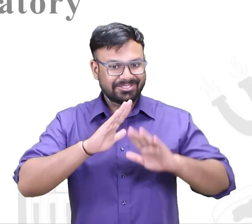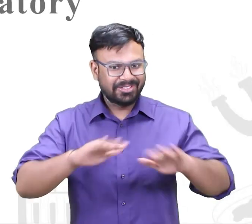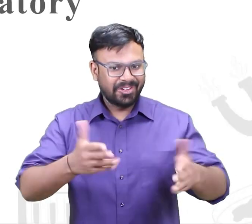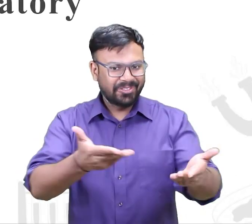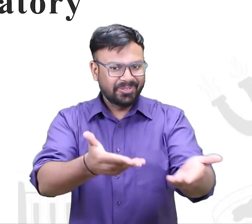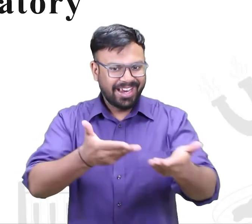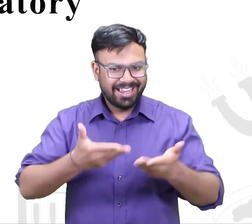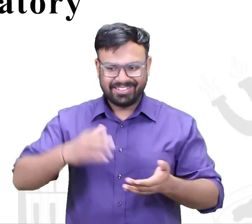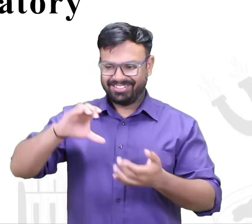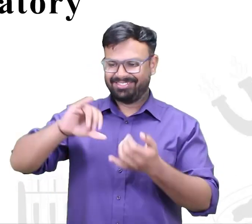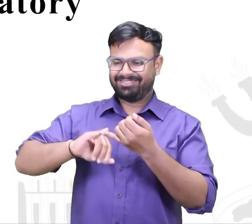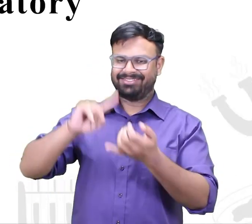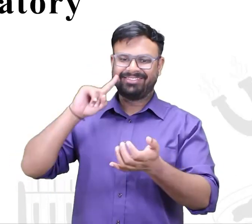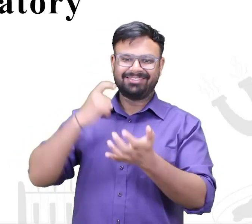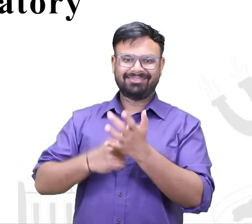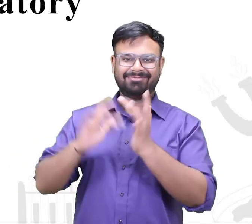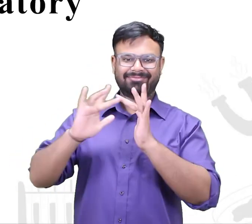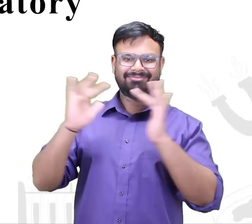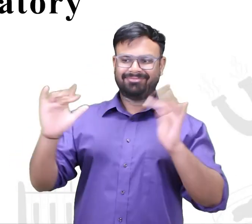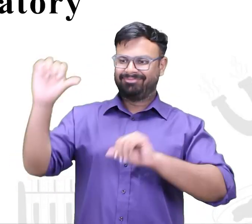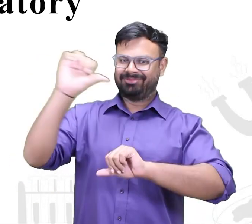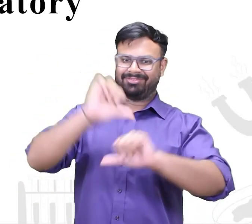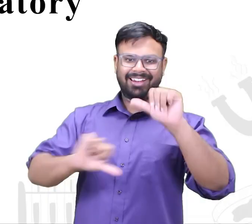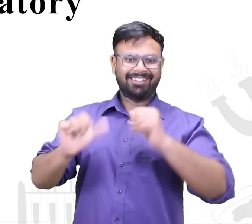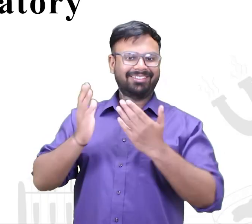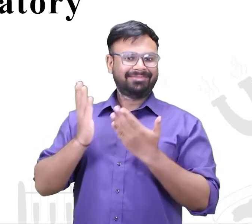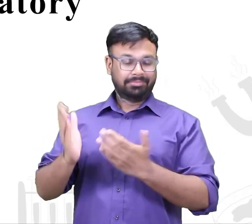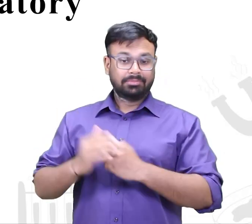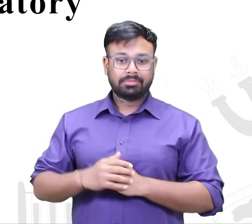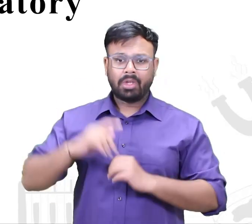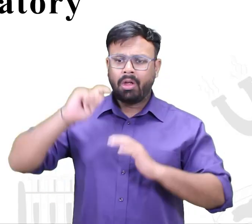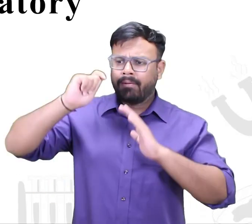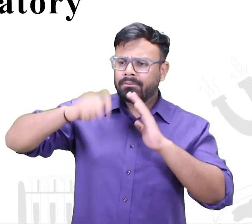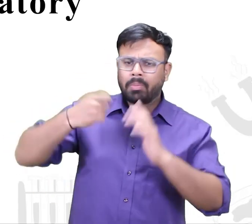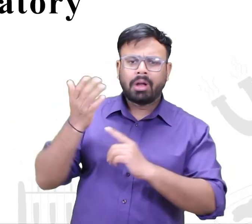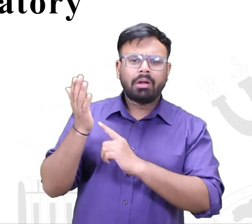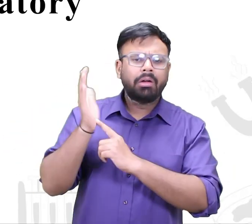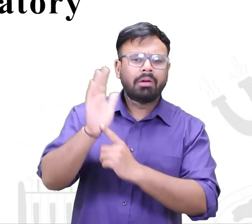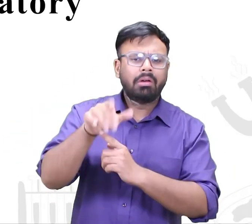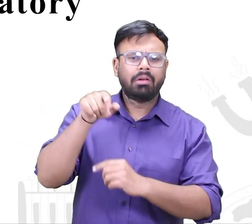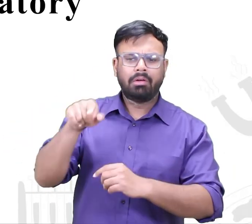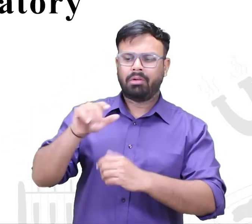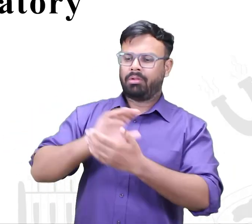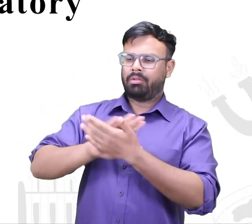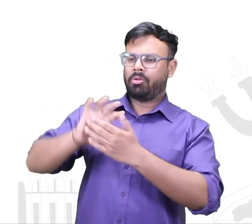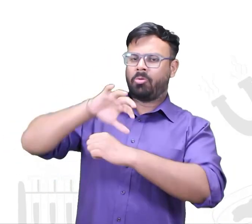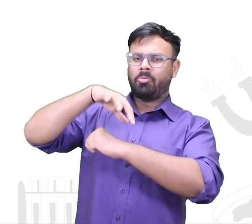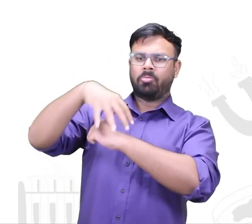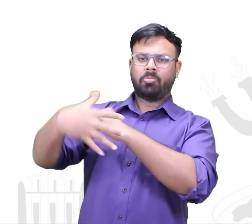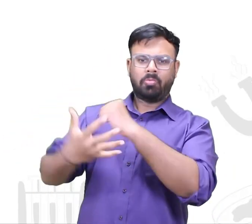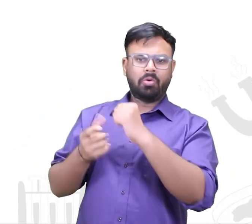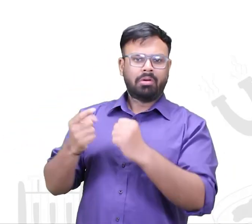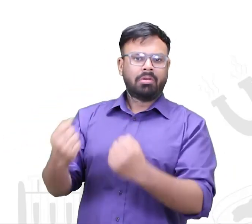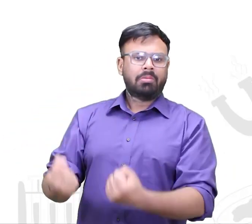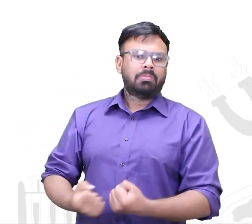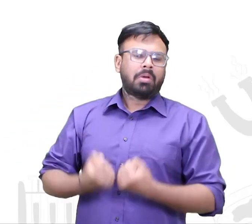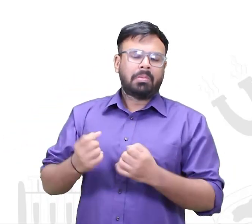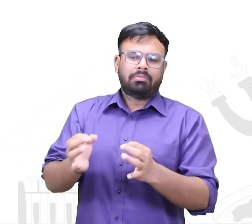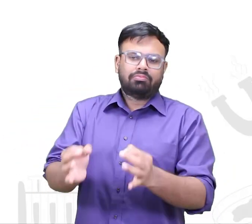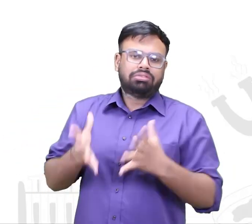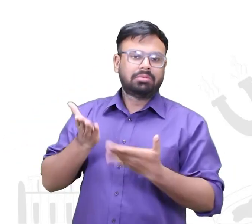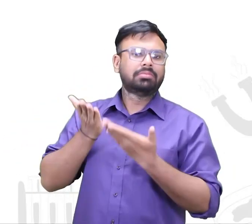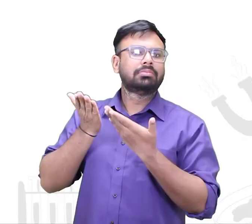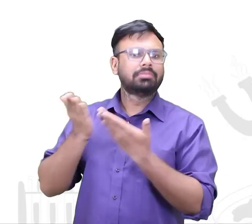Dear students, welcome to CSIR Virtual Laboratory. This is a video demonstration on an overview of hydrogen-based